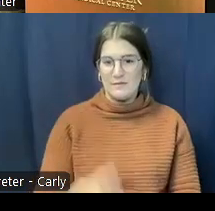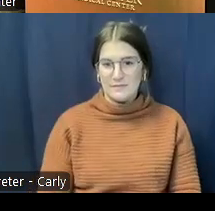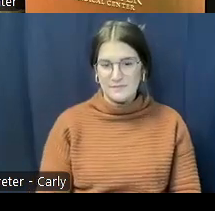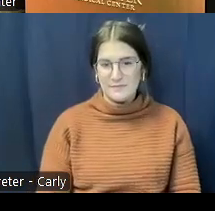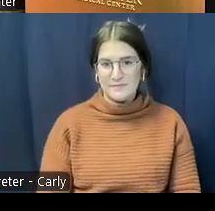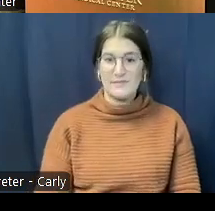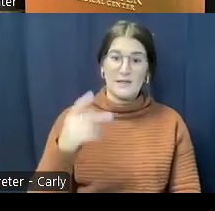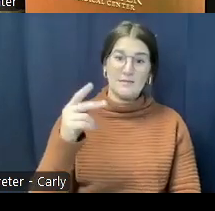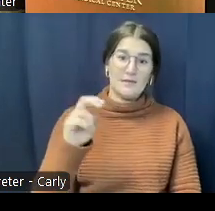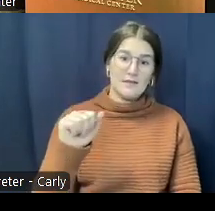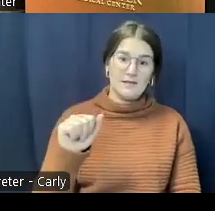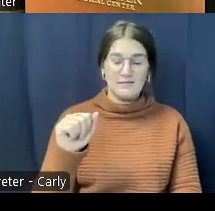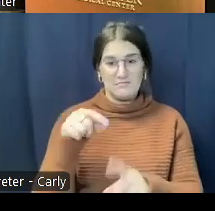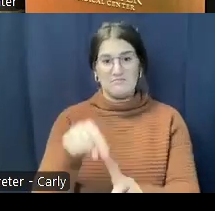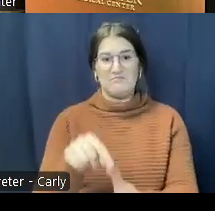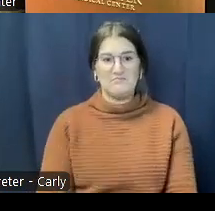in particular.